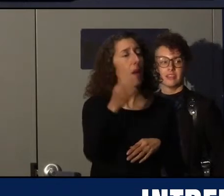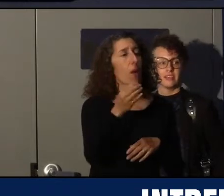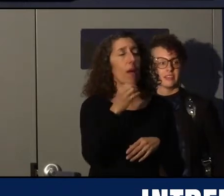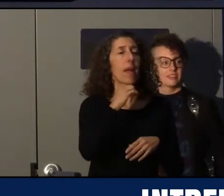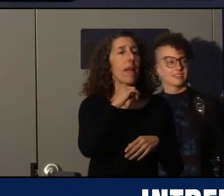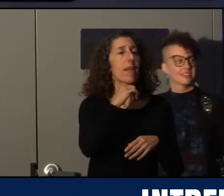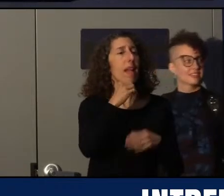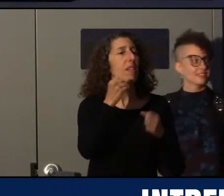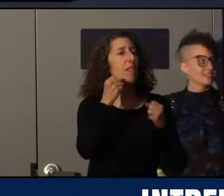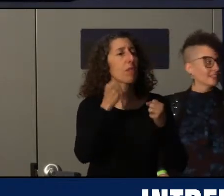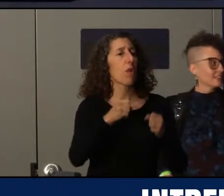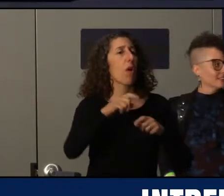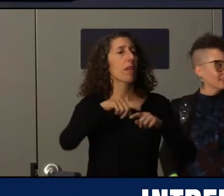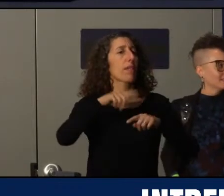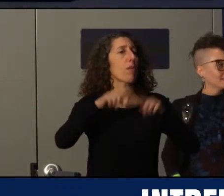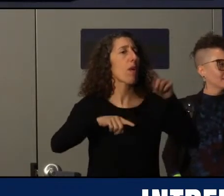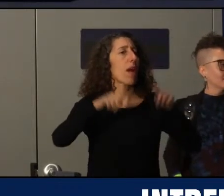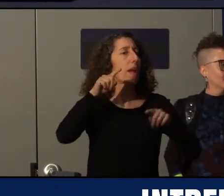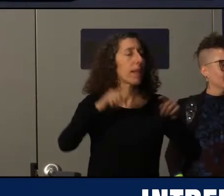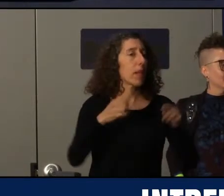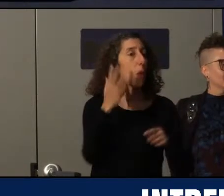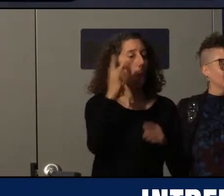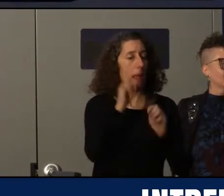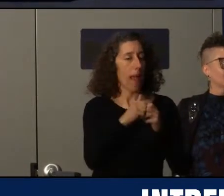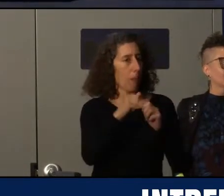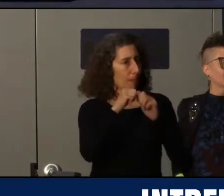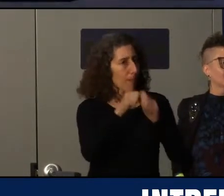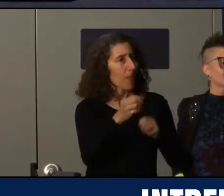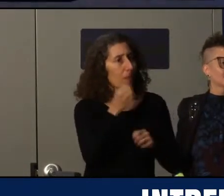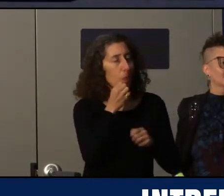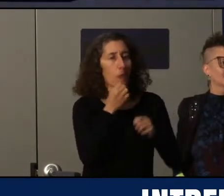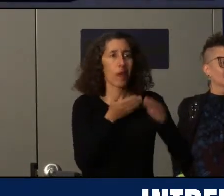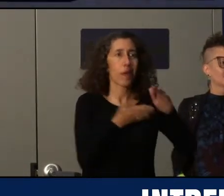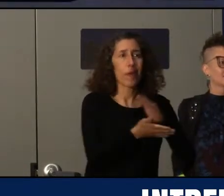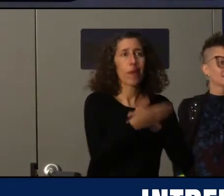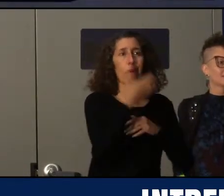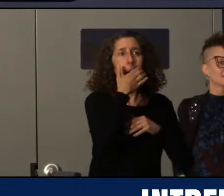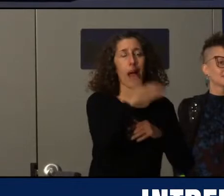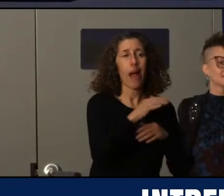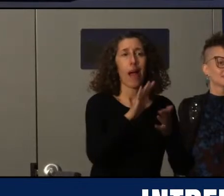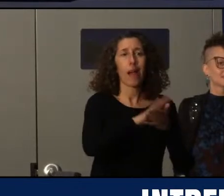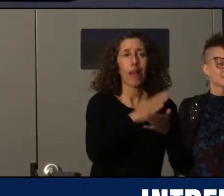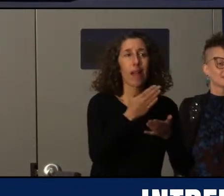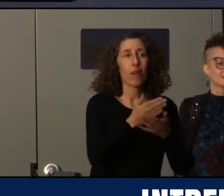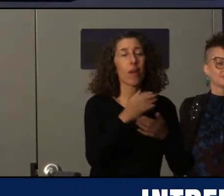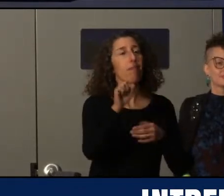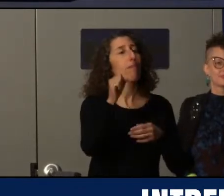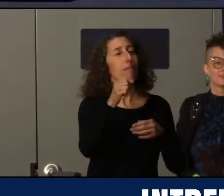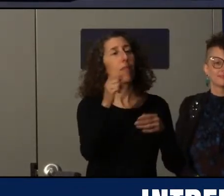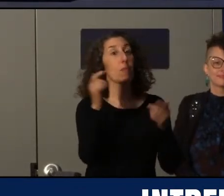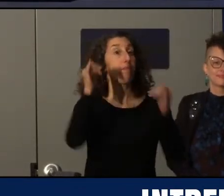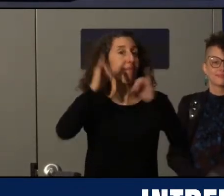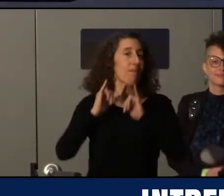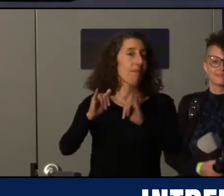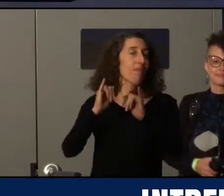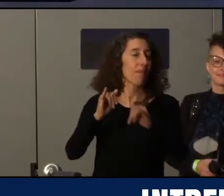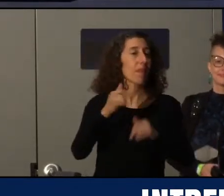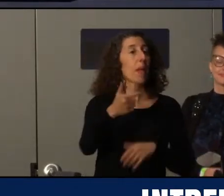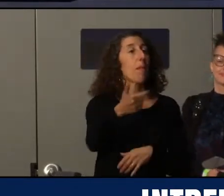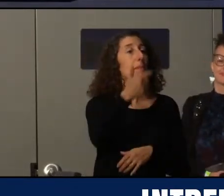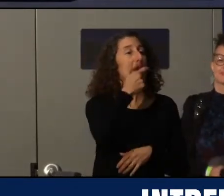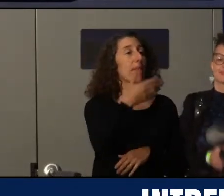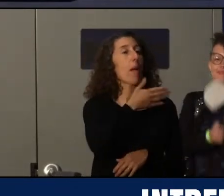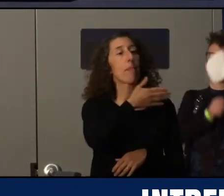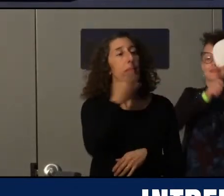want a slice of New York-style pizza, the crunchy crust and the sauce and the melted cheese. Yeah. And I don't drink a